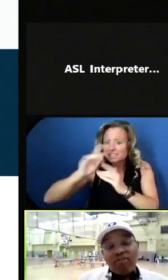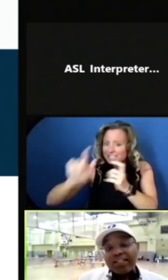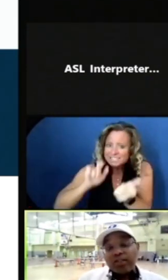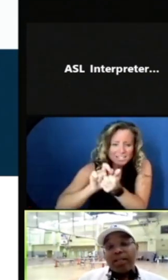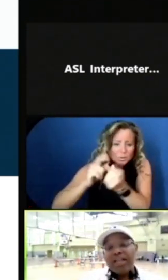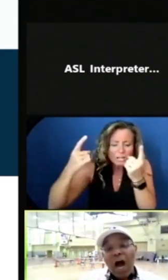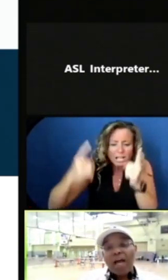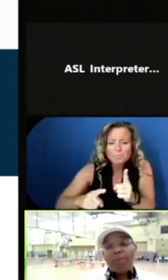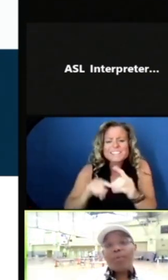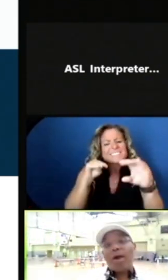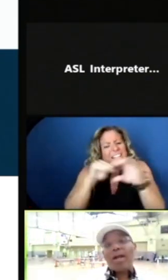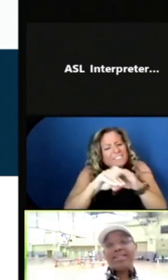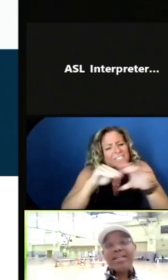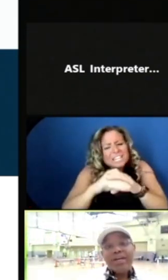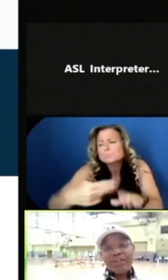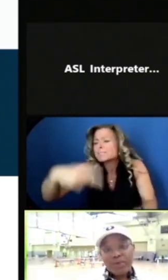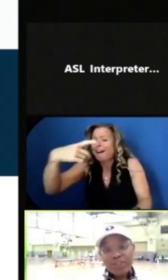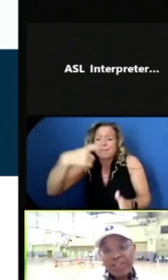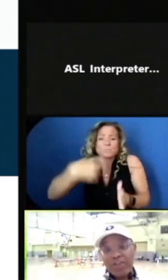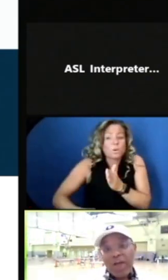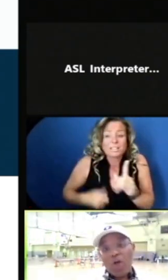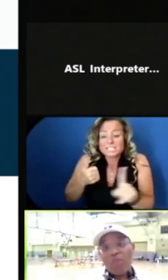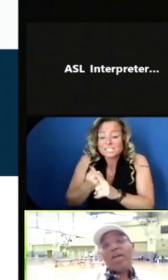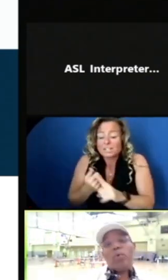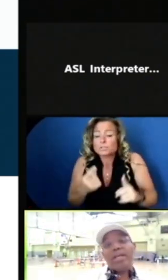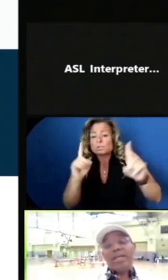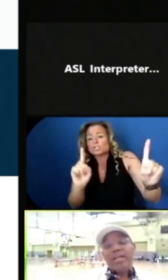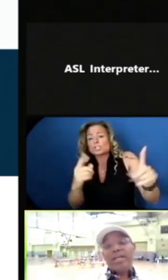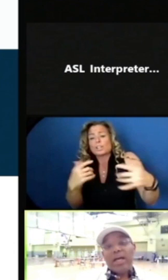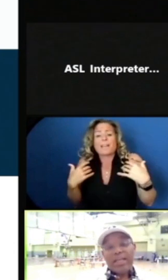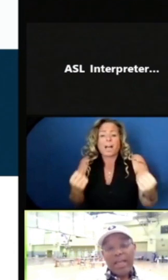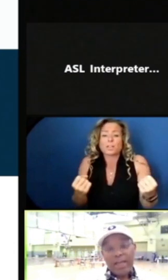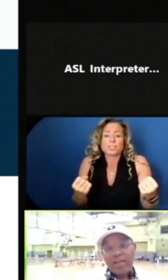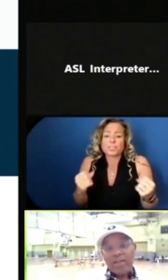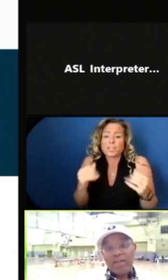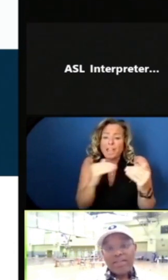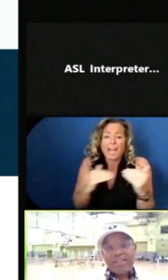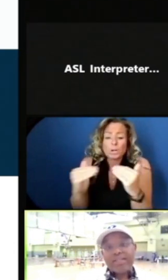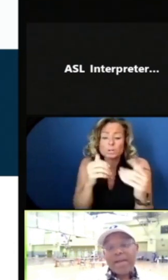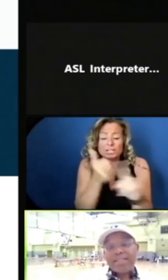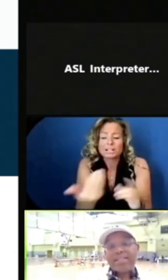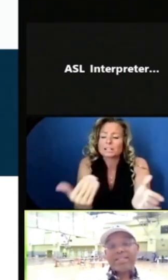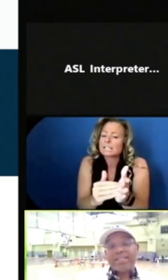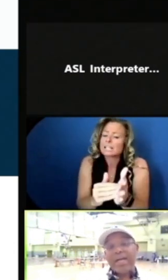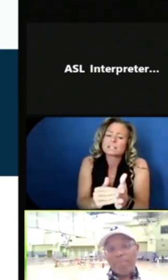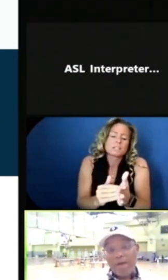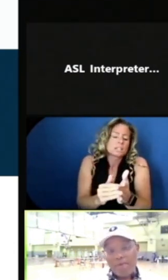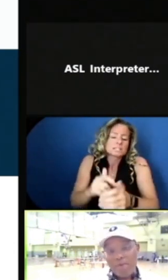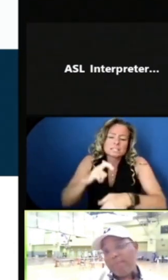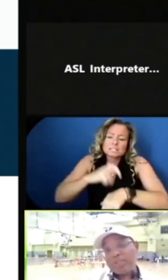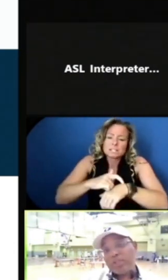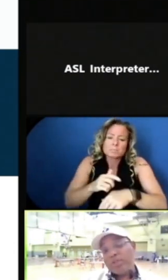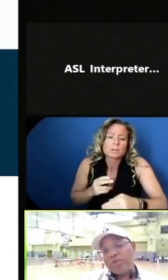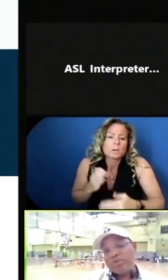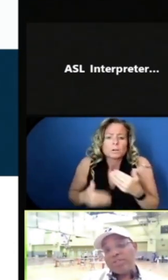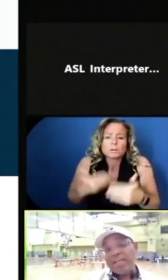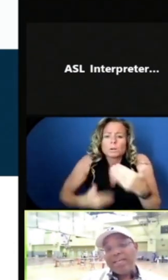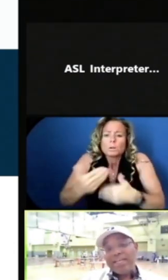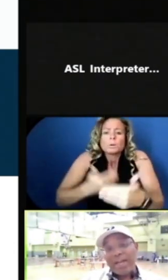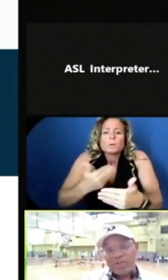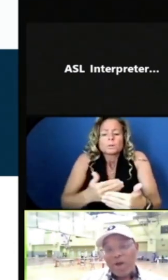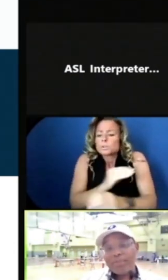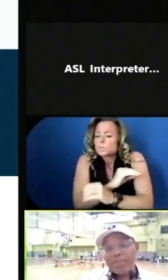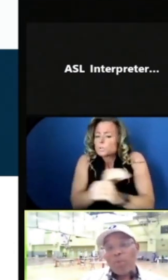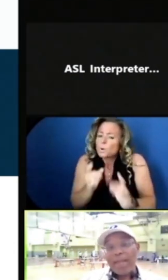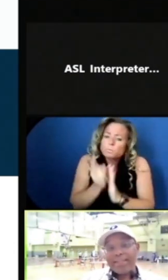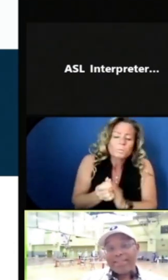the investment, the high price to achieve health equity. Again, this is a race against time, not a moment to lose,